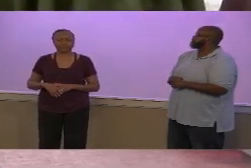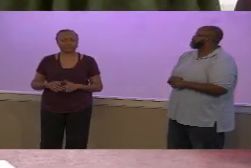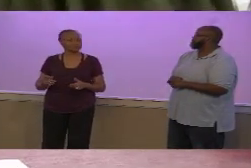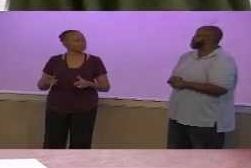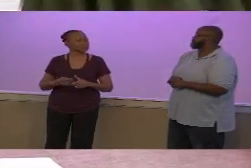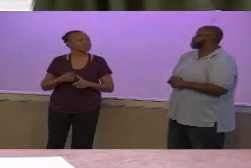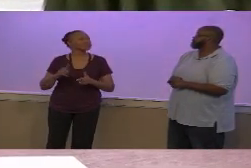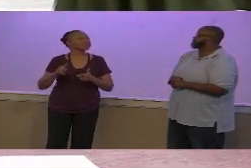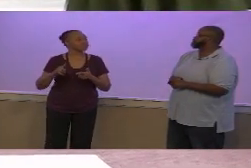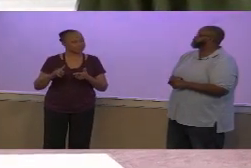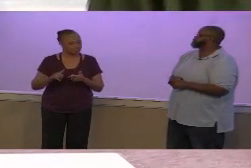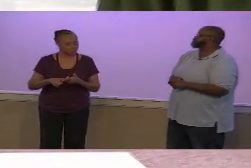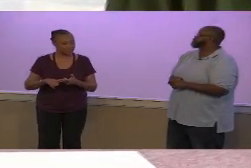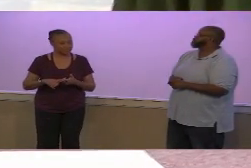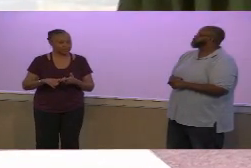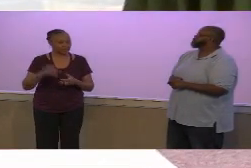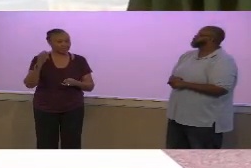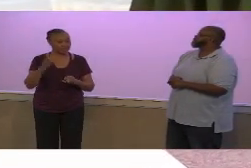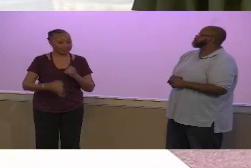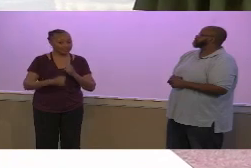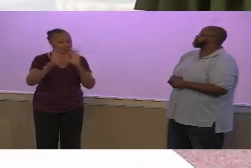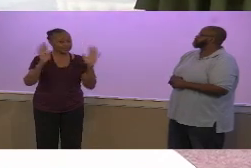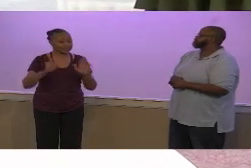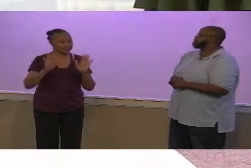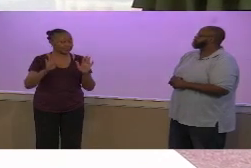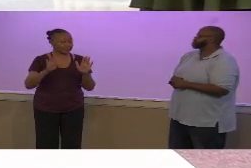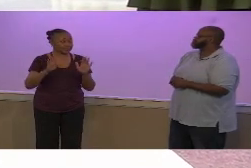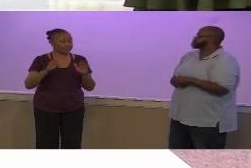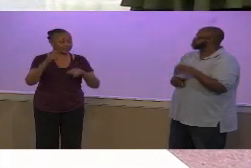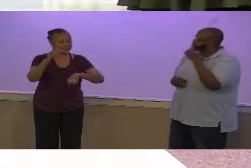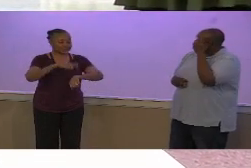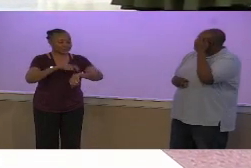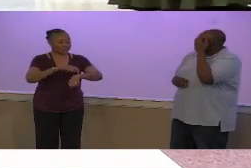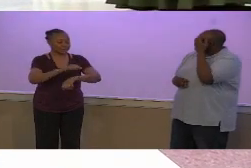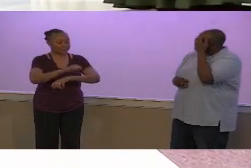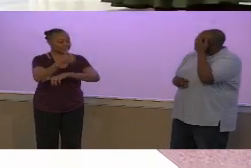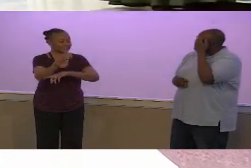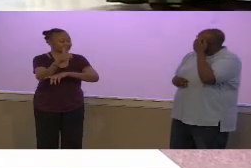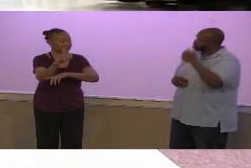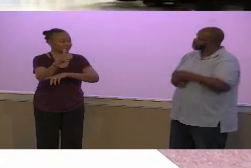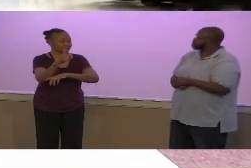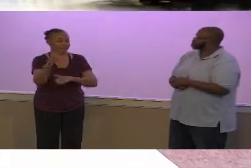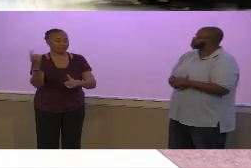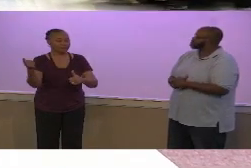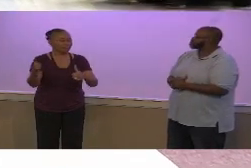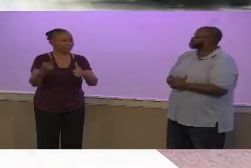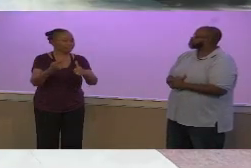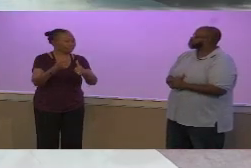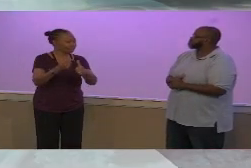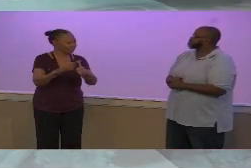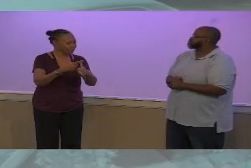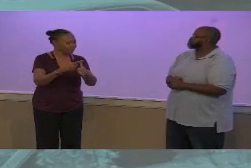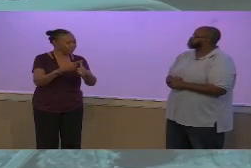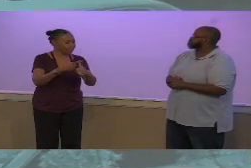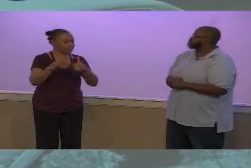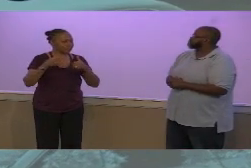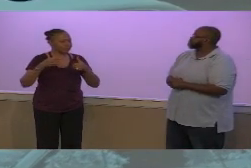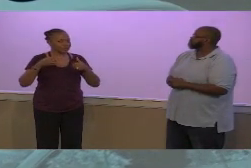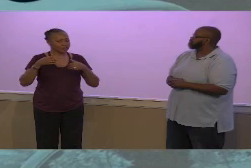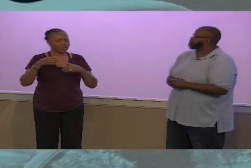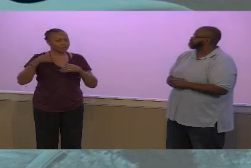grand finale is on Sunday, April 25th at 10 a.m. with our first ever